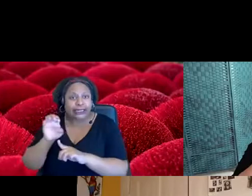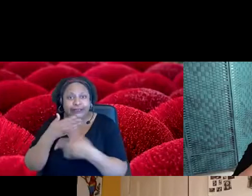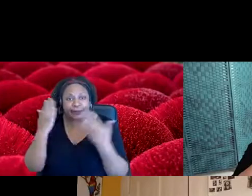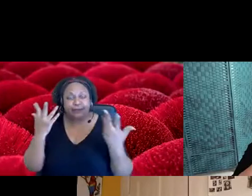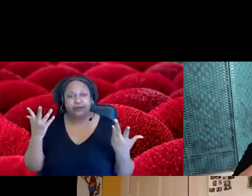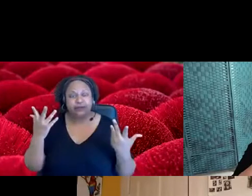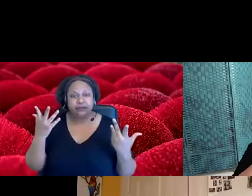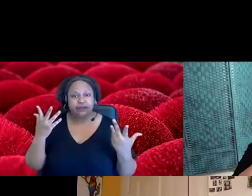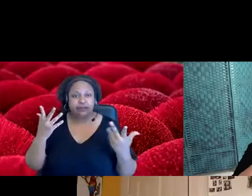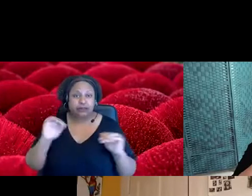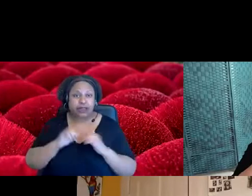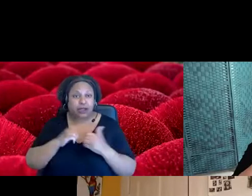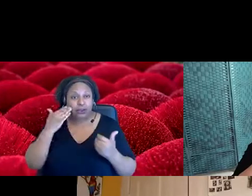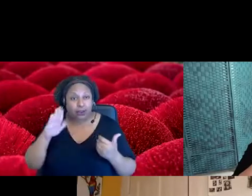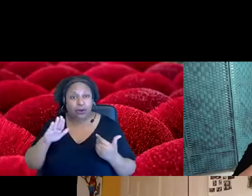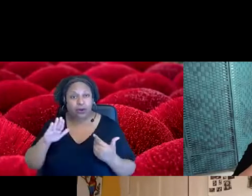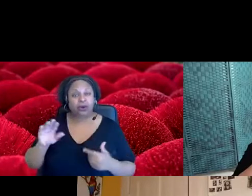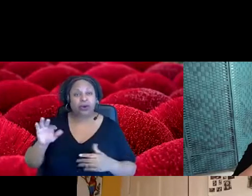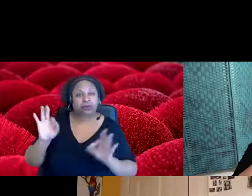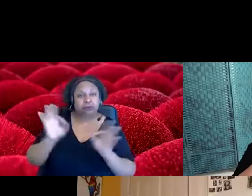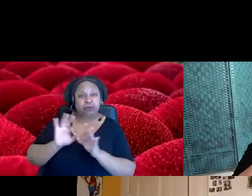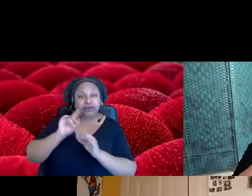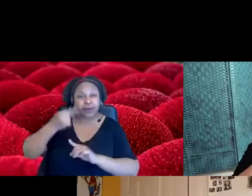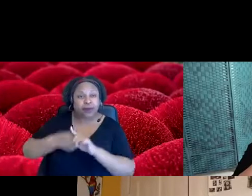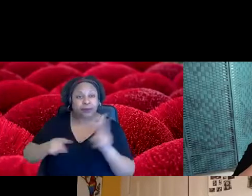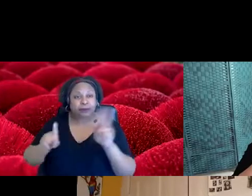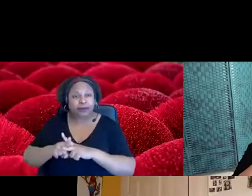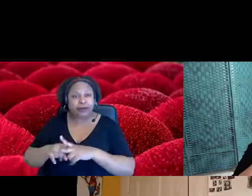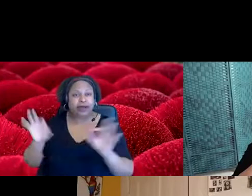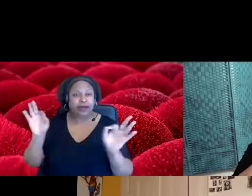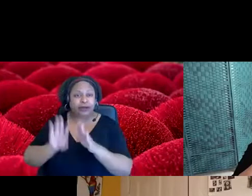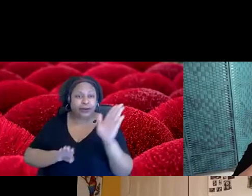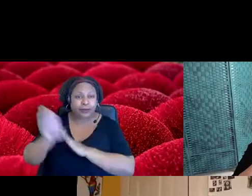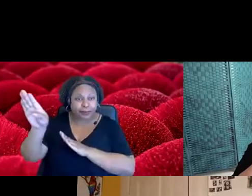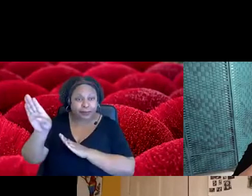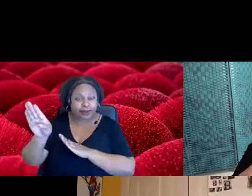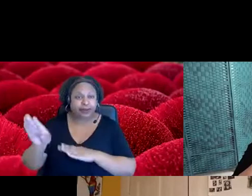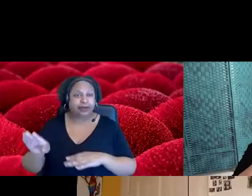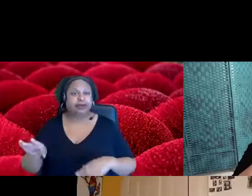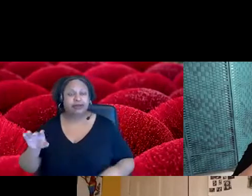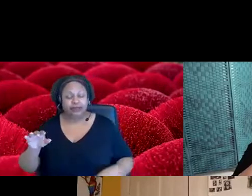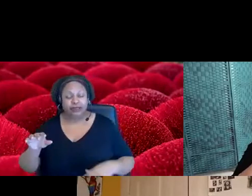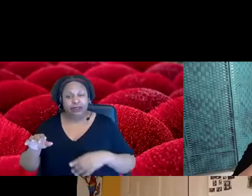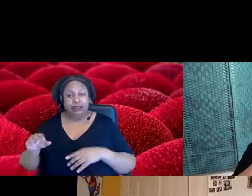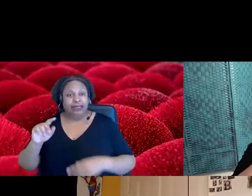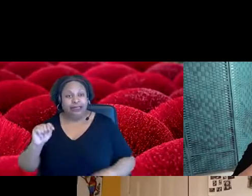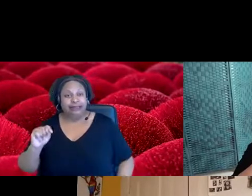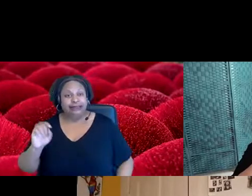Why did we not know that suddenly the rent went up so high that the tenant, who had so